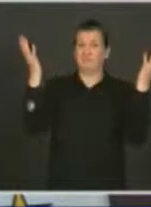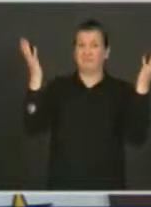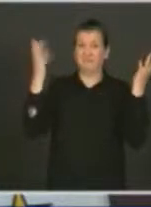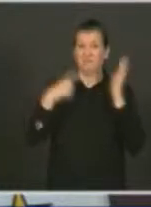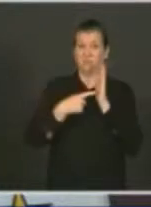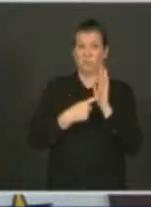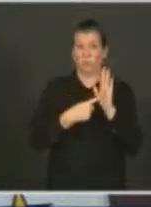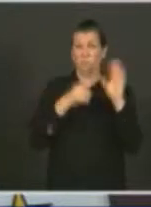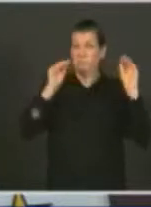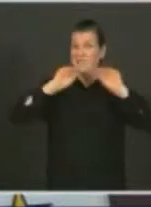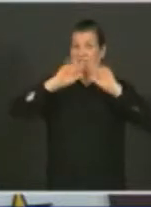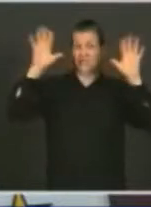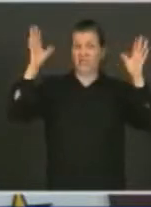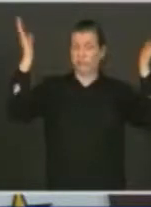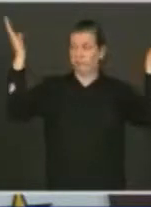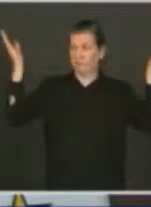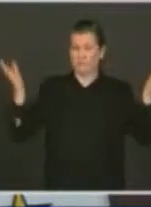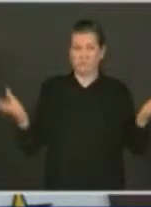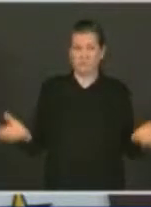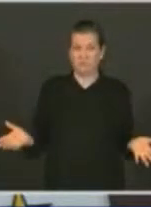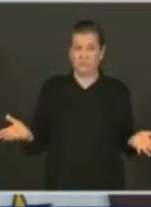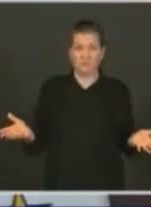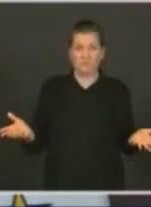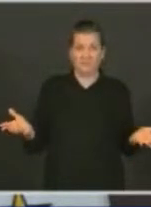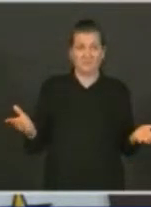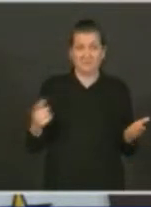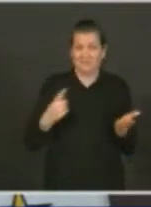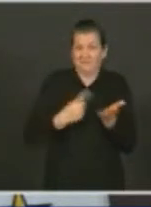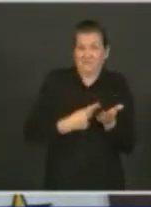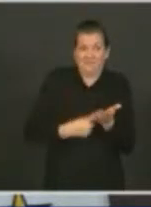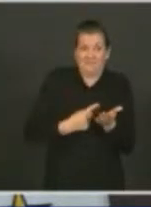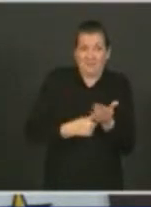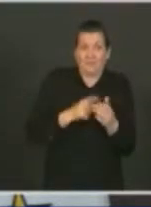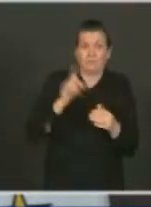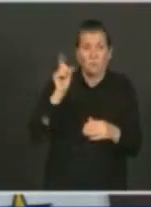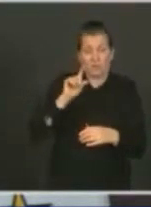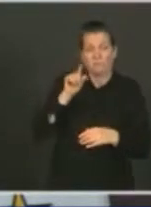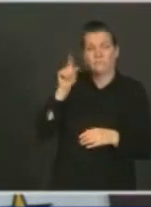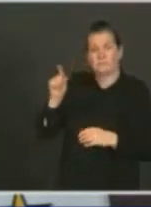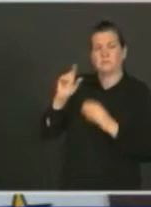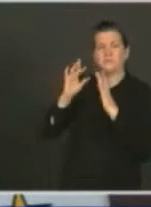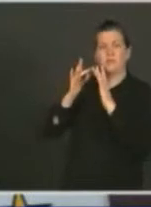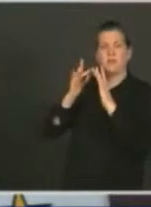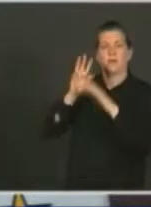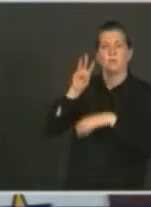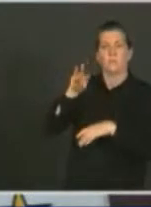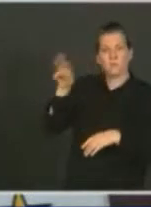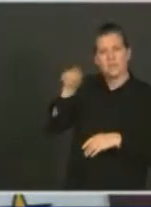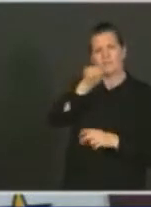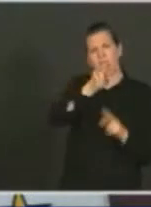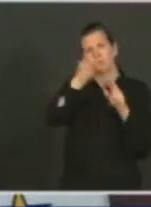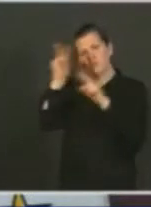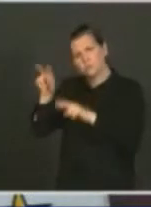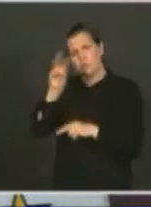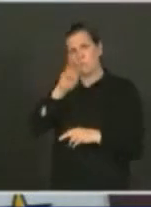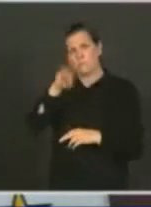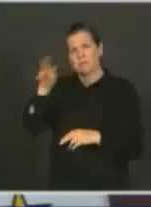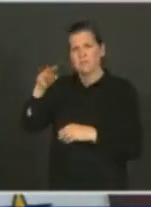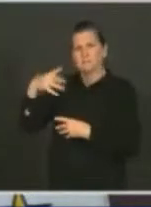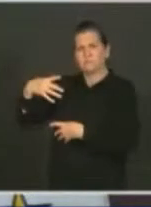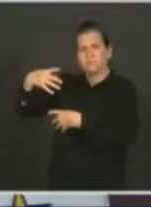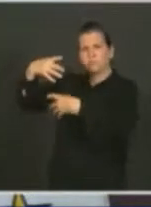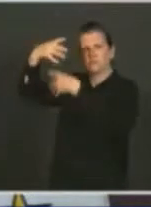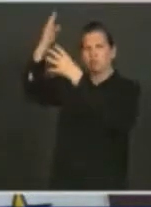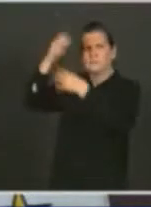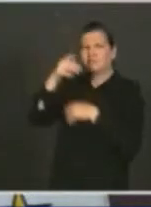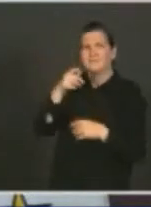put the discussions of our group out there because I want people to have some trust. You can't force people to get the vaccine.